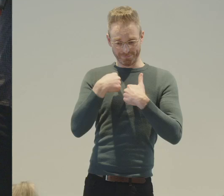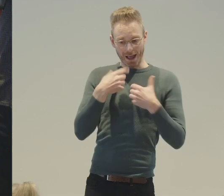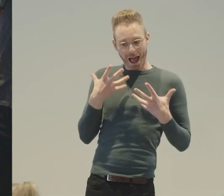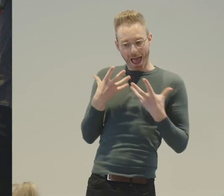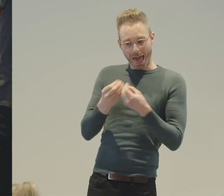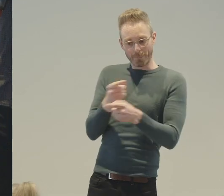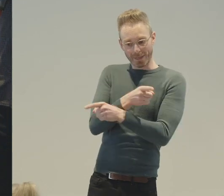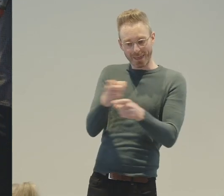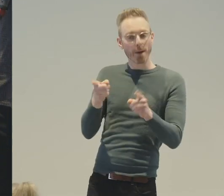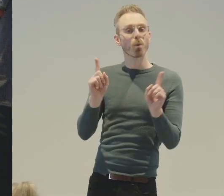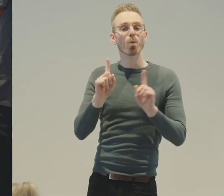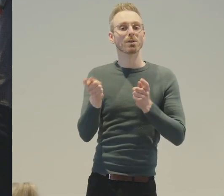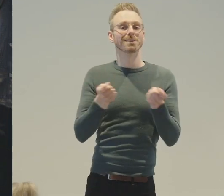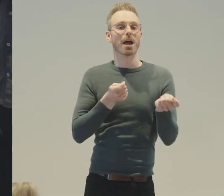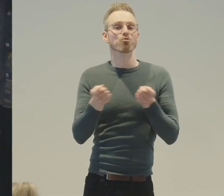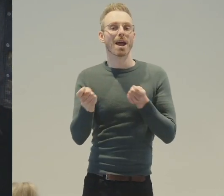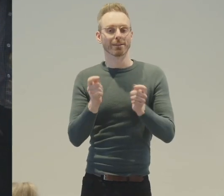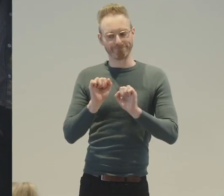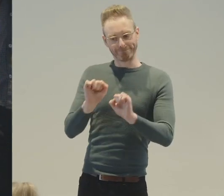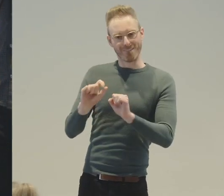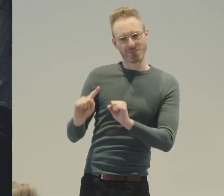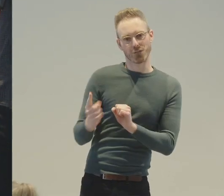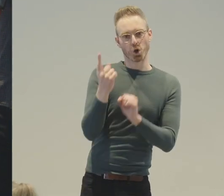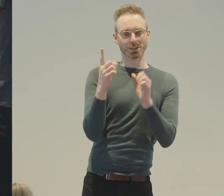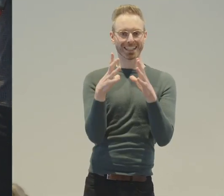first scene on